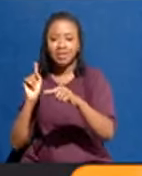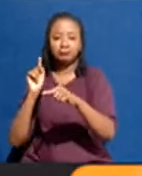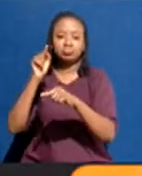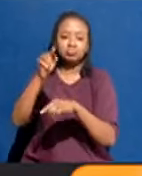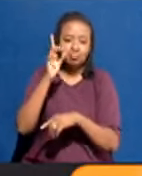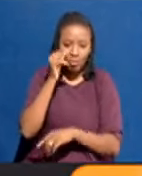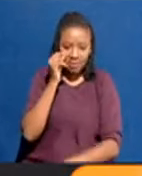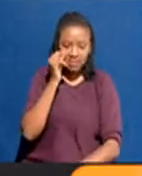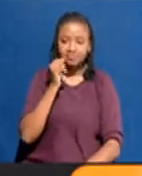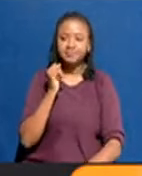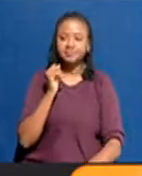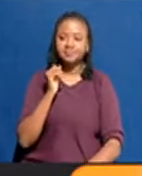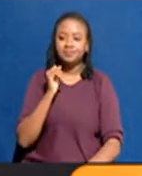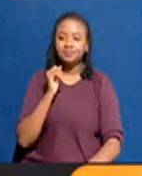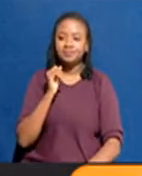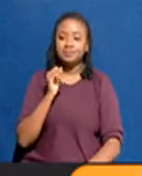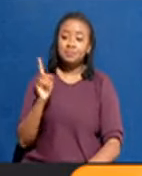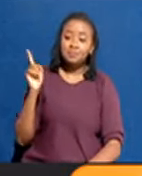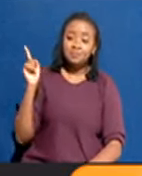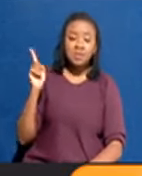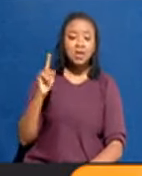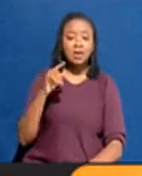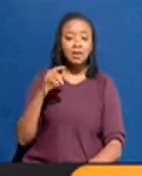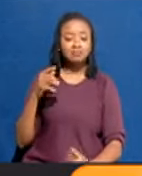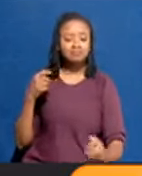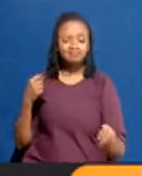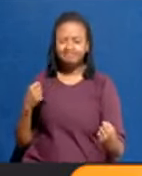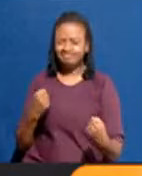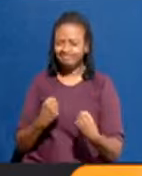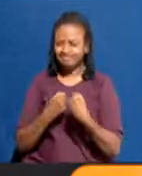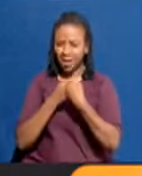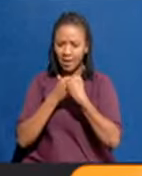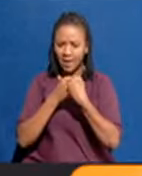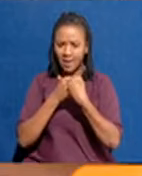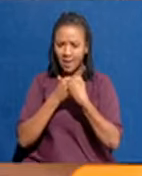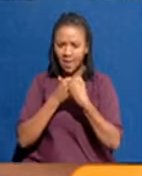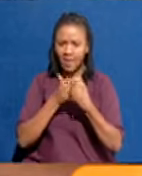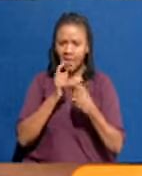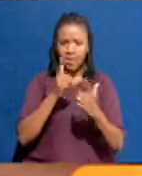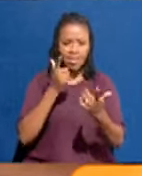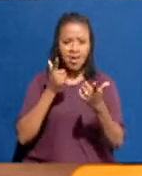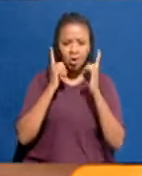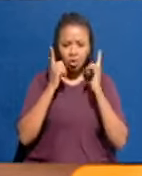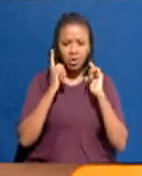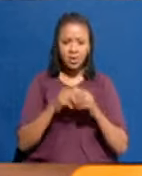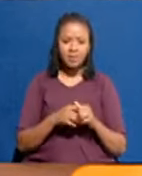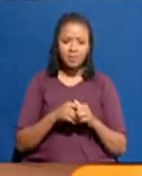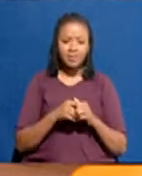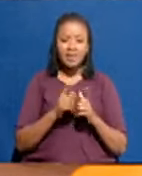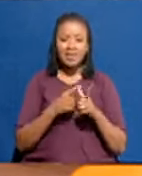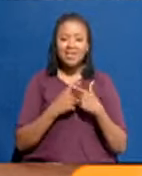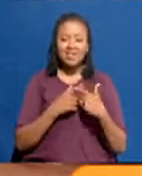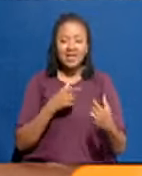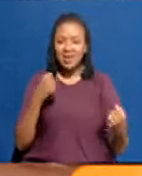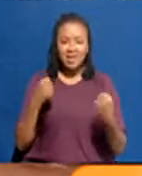Commander Peter Maina said the bus rammed into the rear side of a tractor heading in the same direction, with the impact throwing